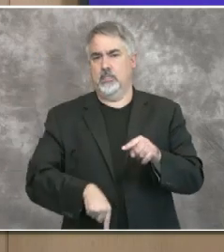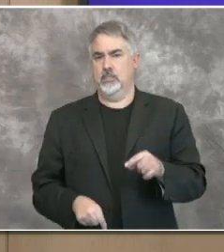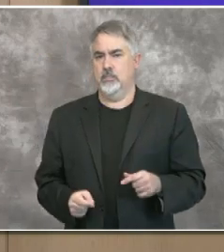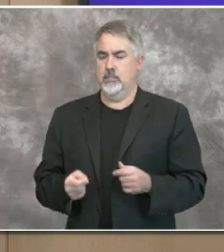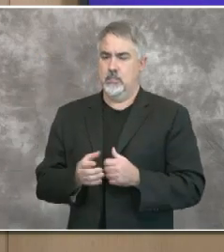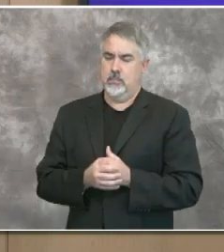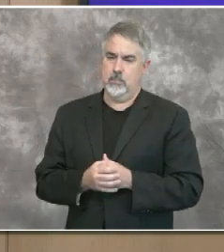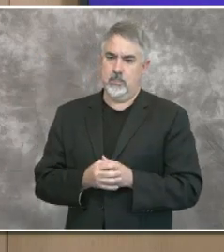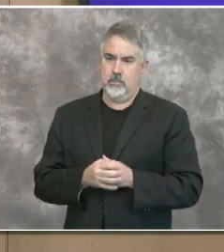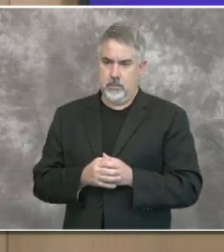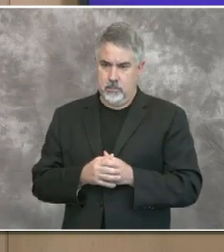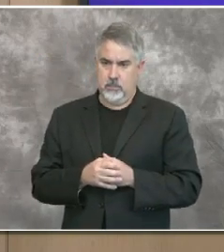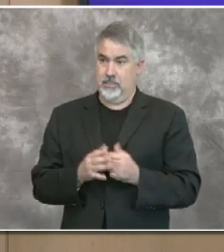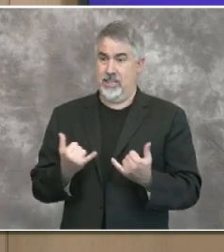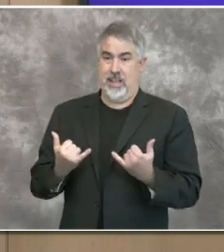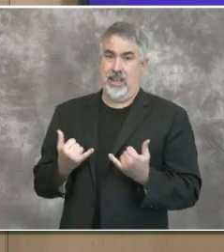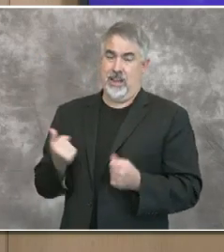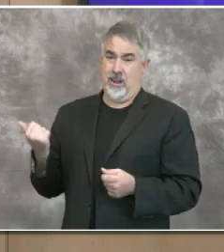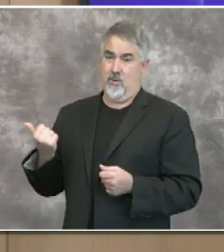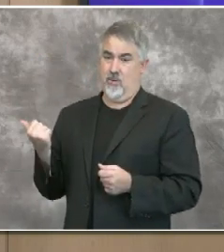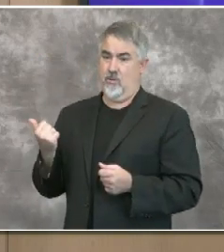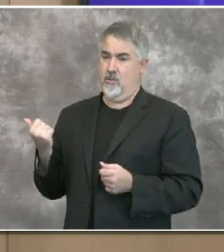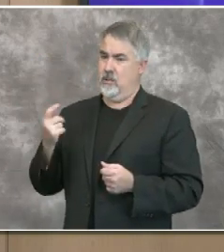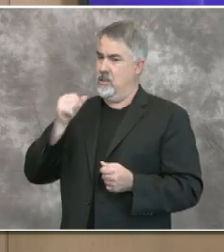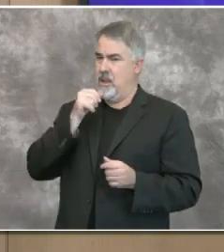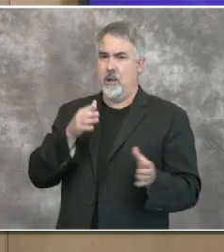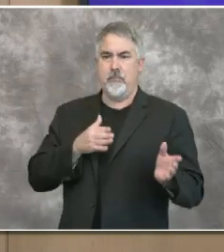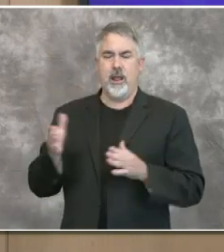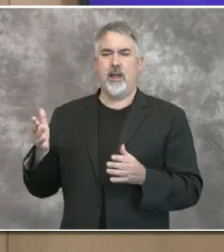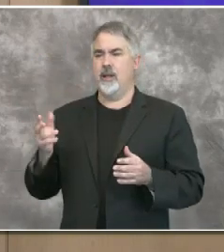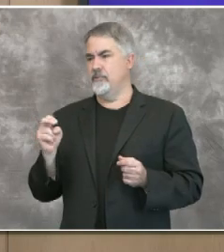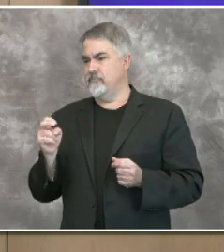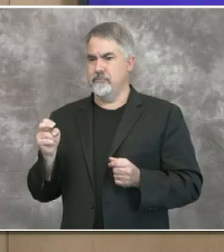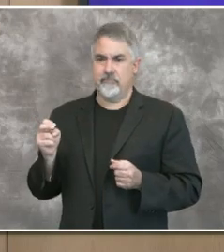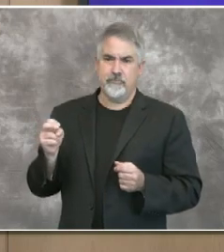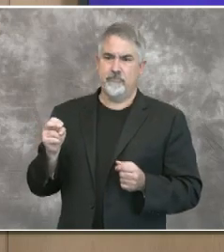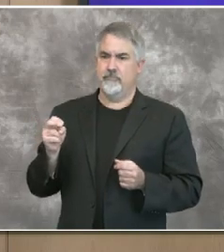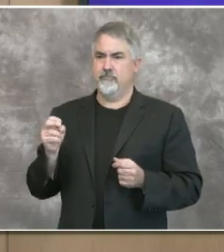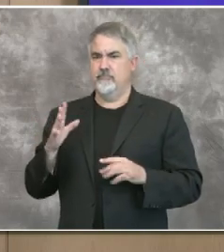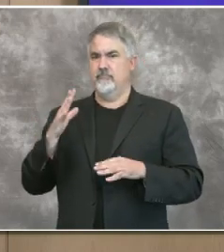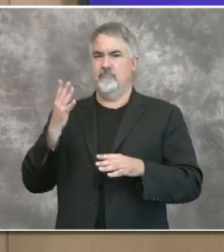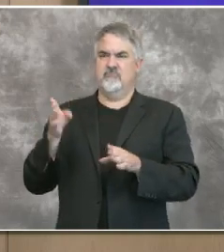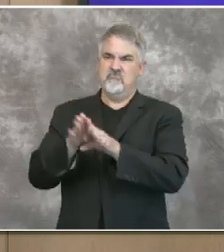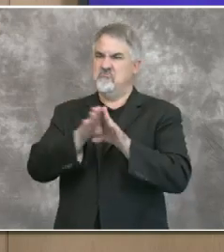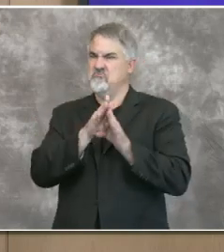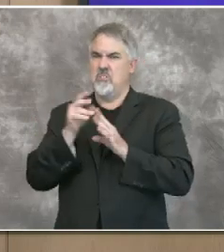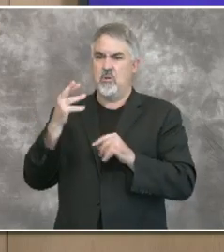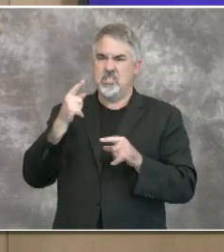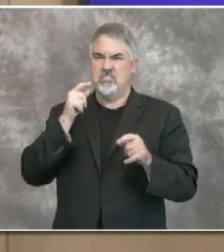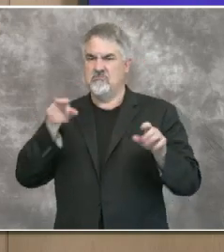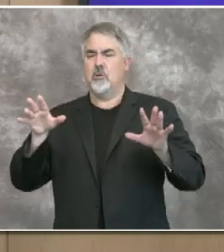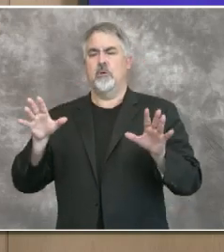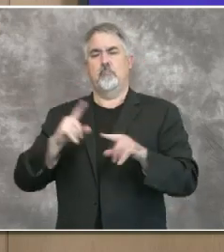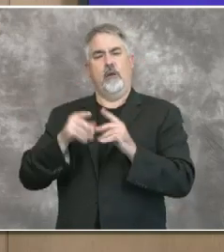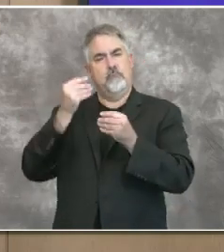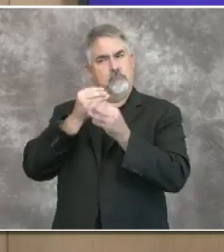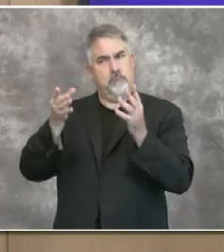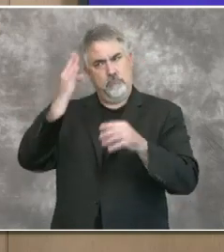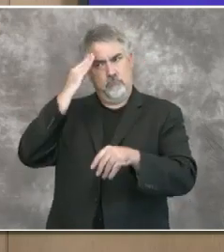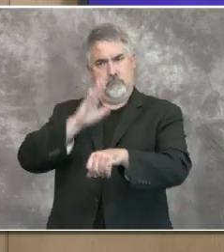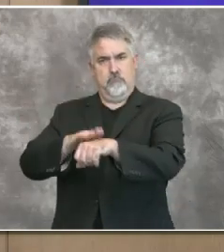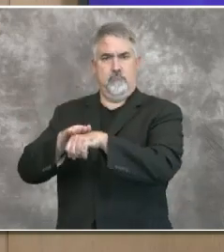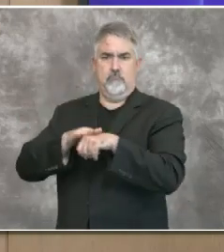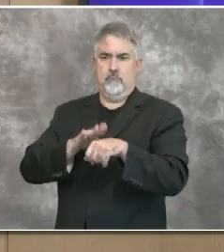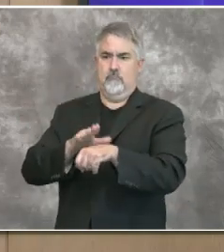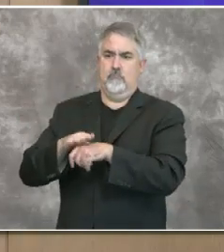immediate plans to do any more other than to provide that clear guidance and clarification of what the existing order states. Thanks.